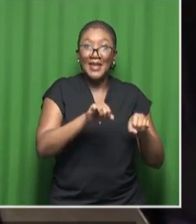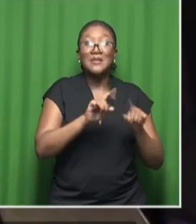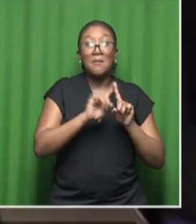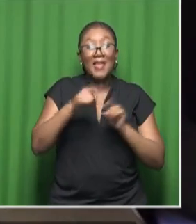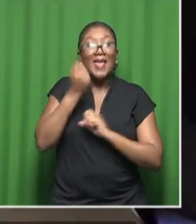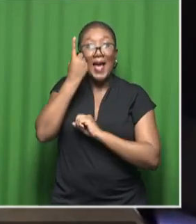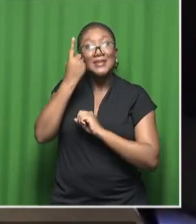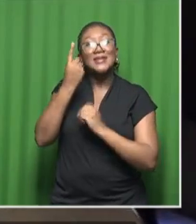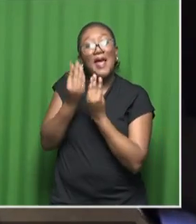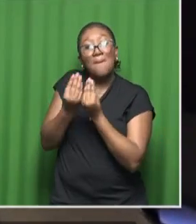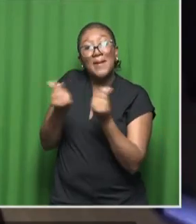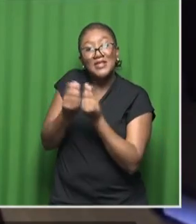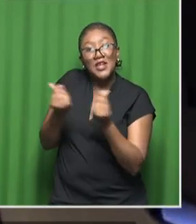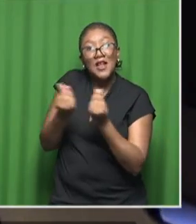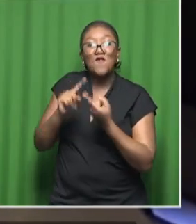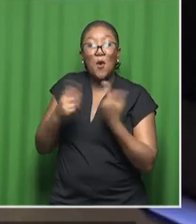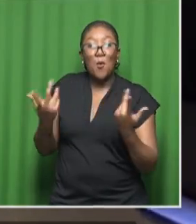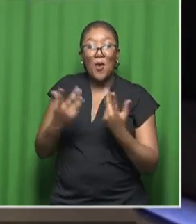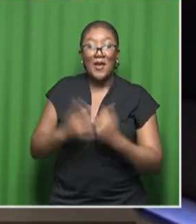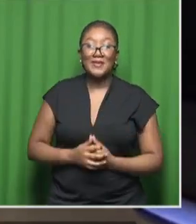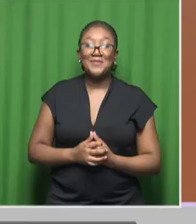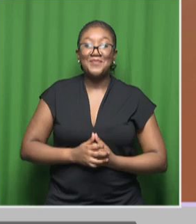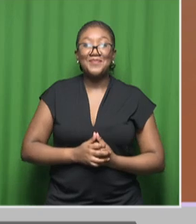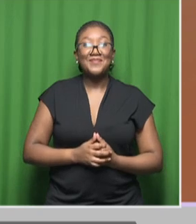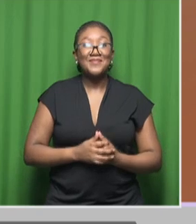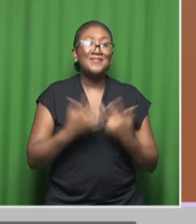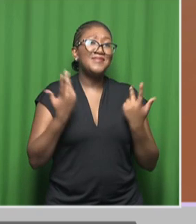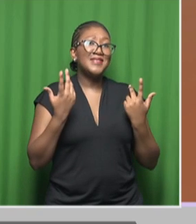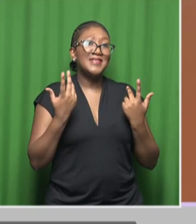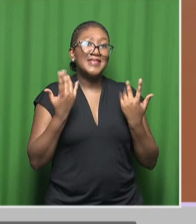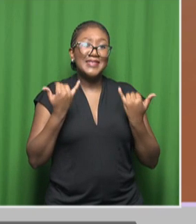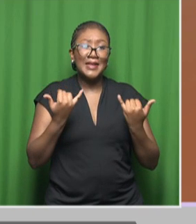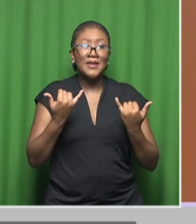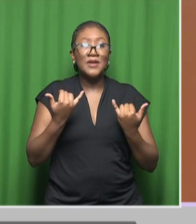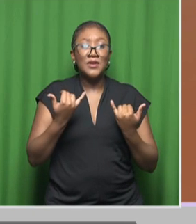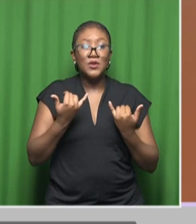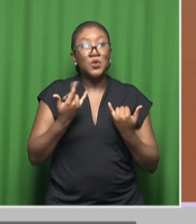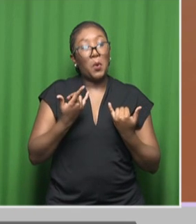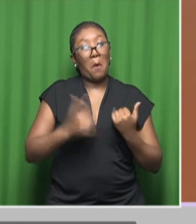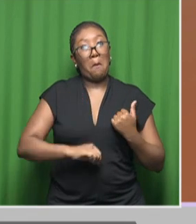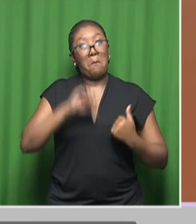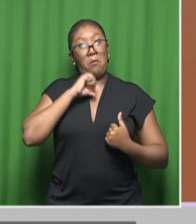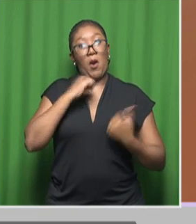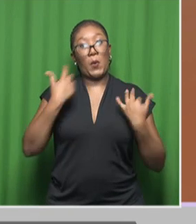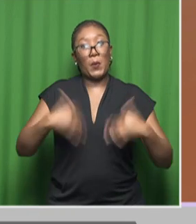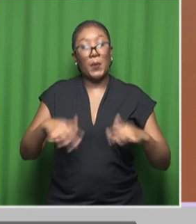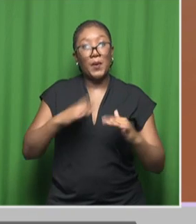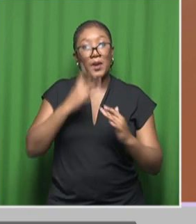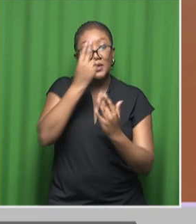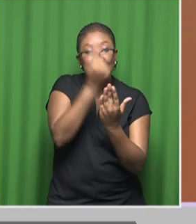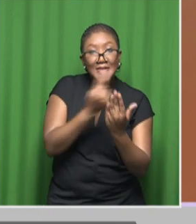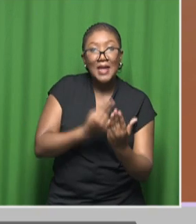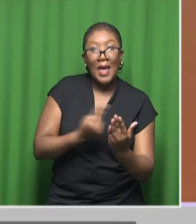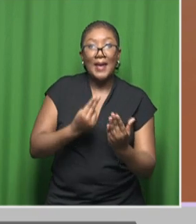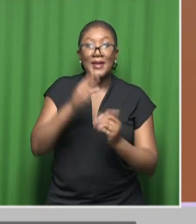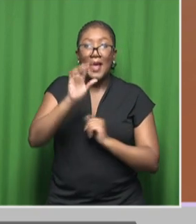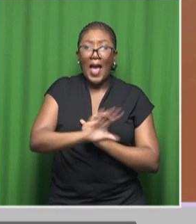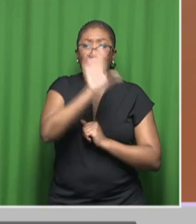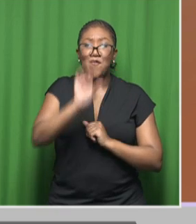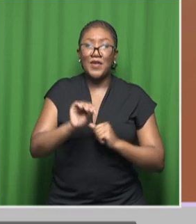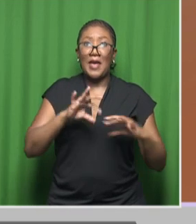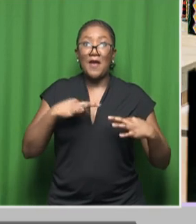Now, MaXhosa, Laduma, you pride yourself in designing luxury African fashion, and you've been doing this for a